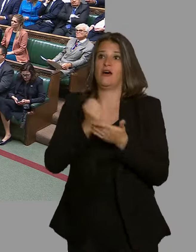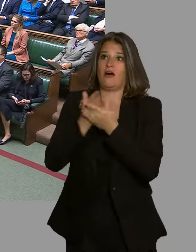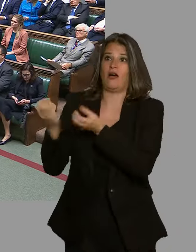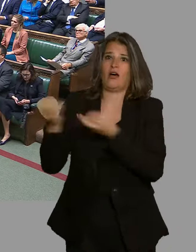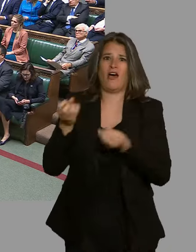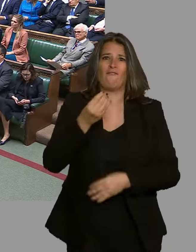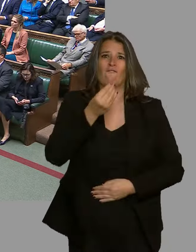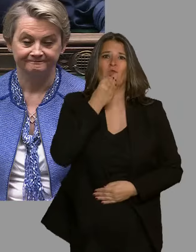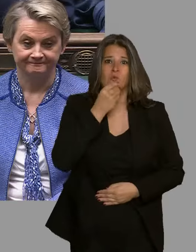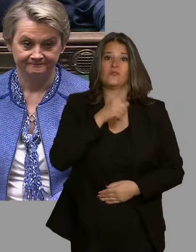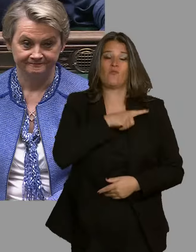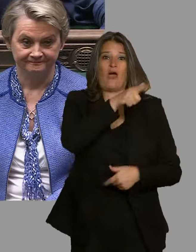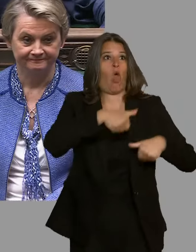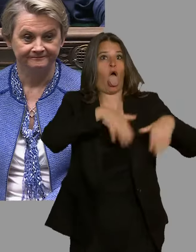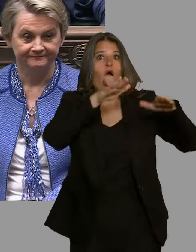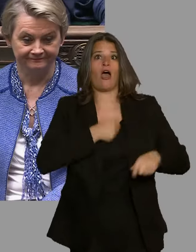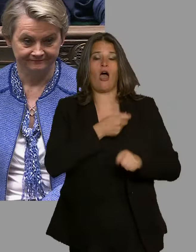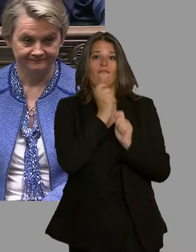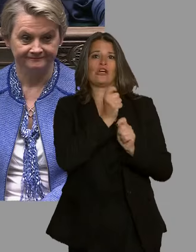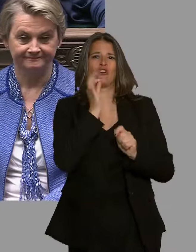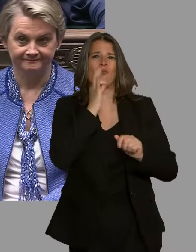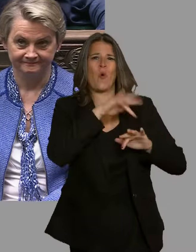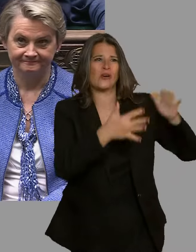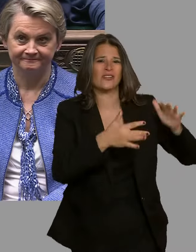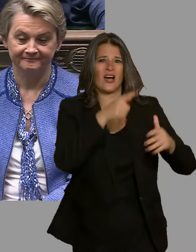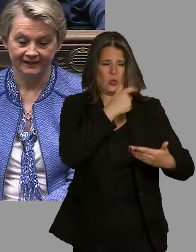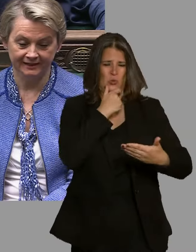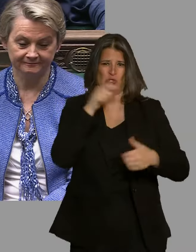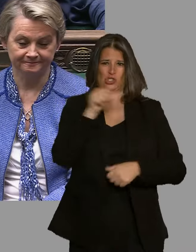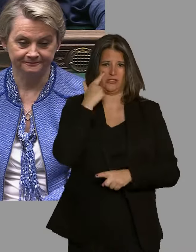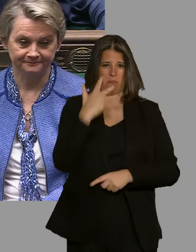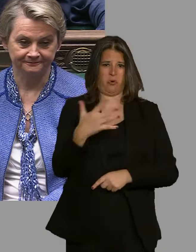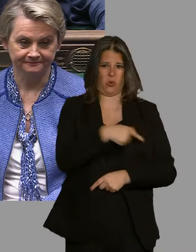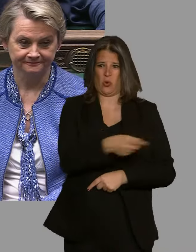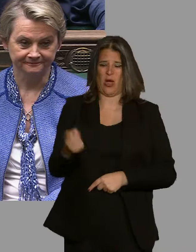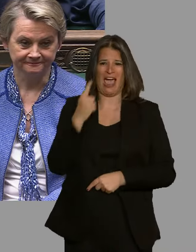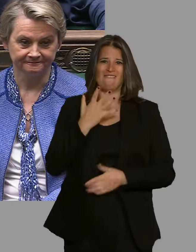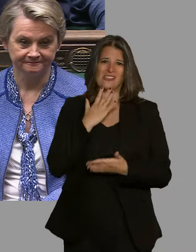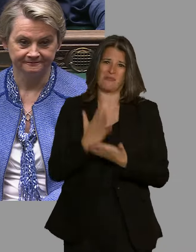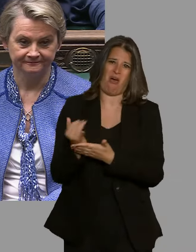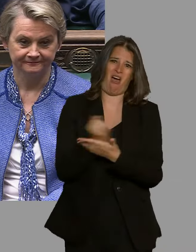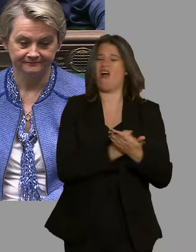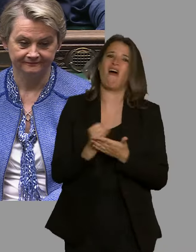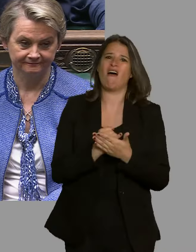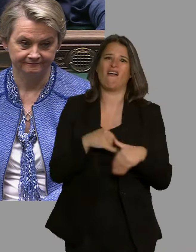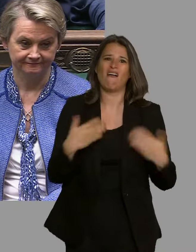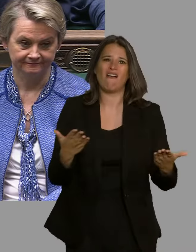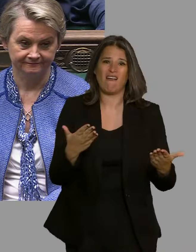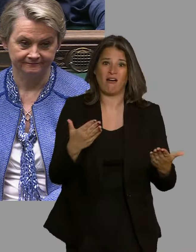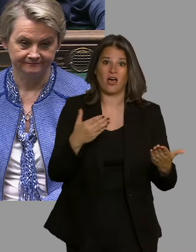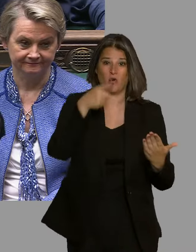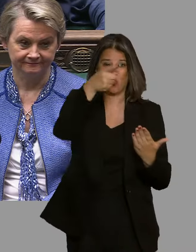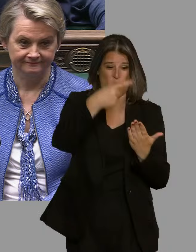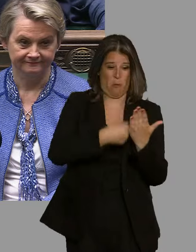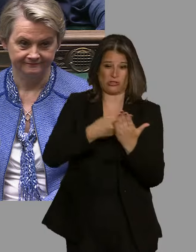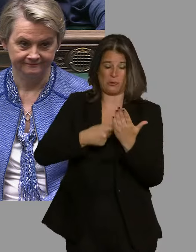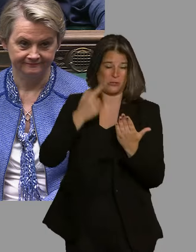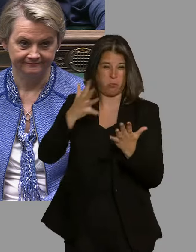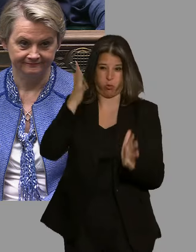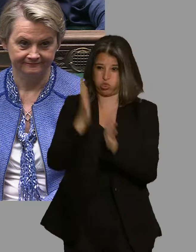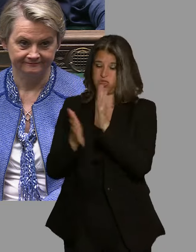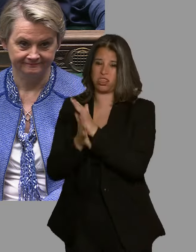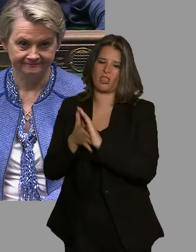in. Growth is the highest in the G7. 4 interest rates in a row, and trade deals with countries across the world who want